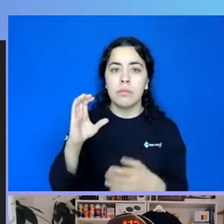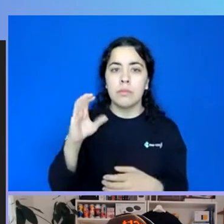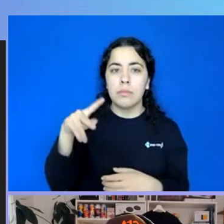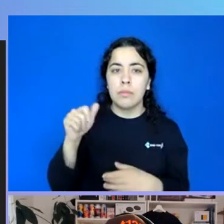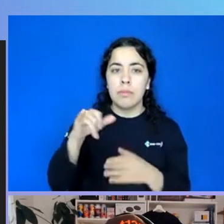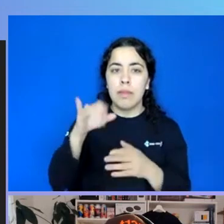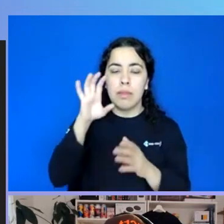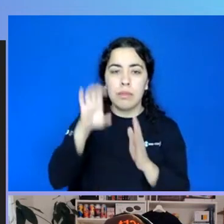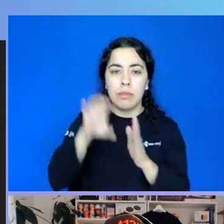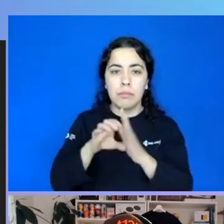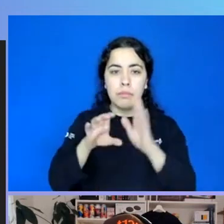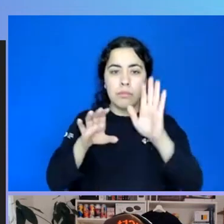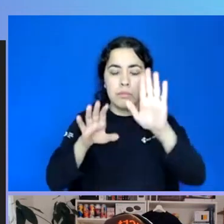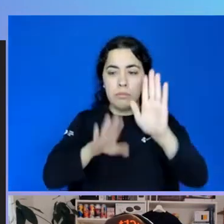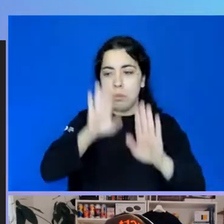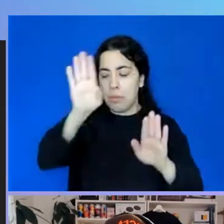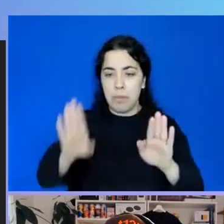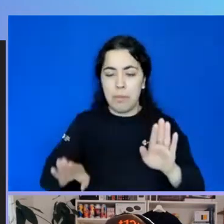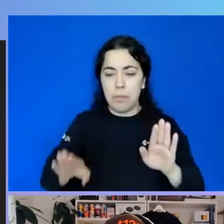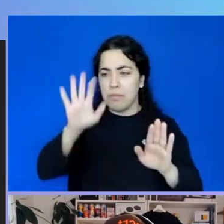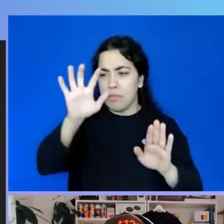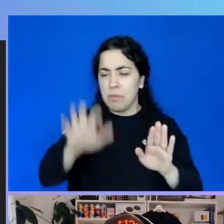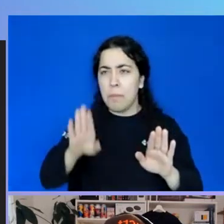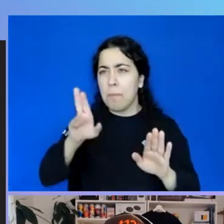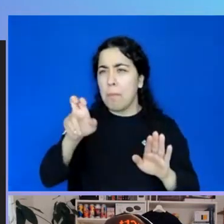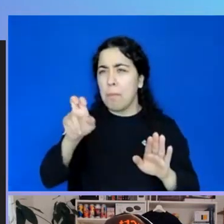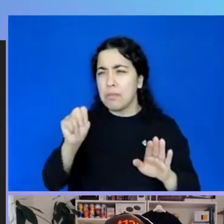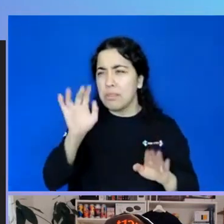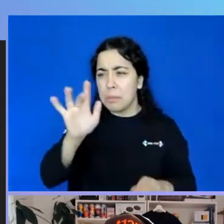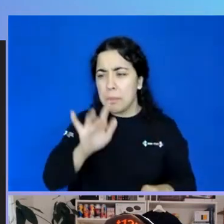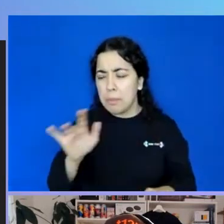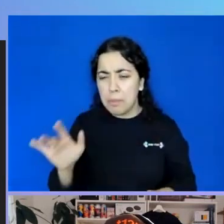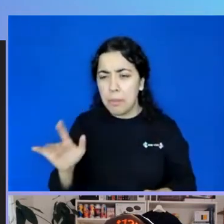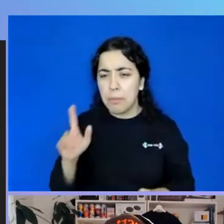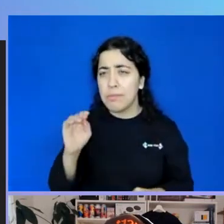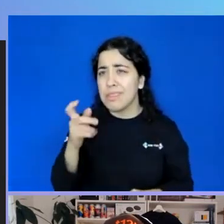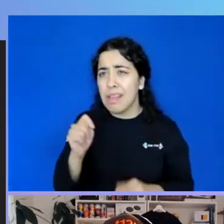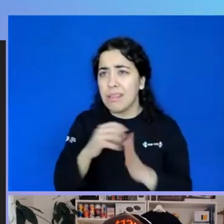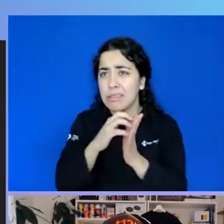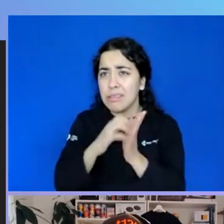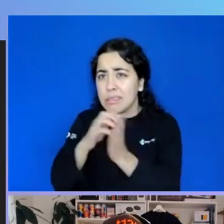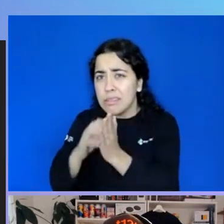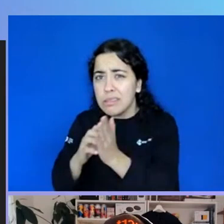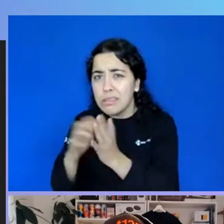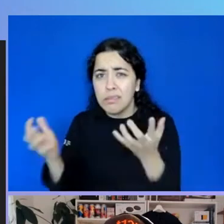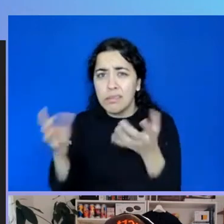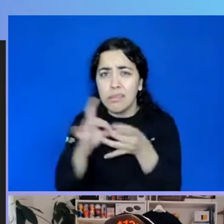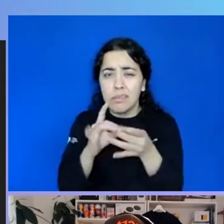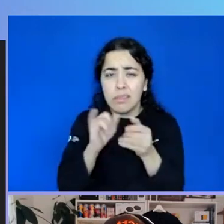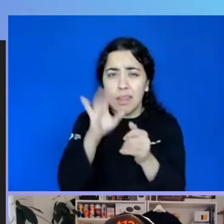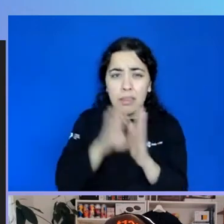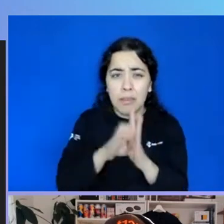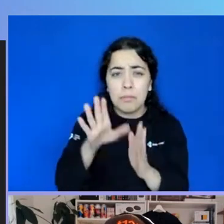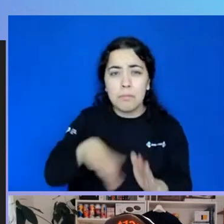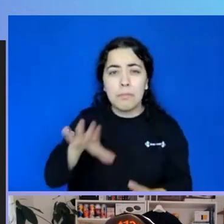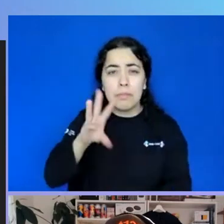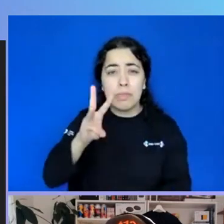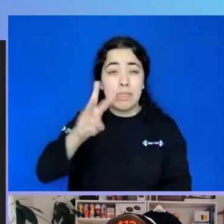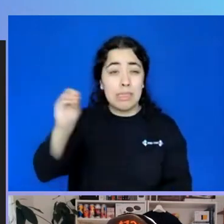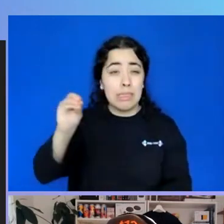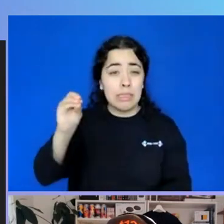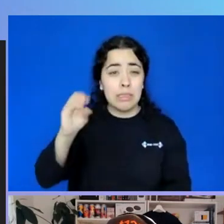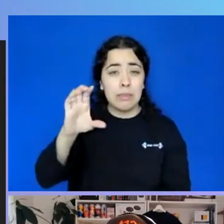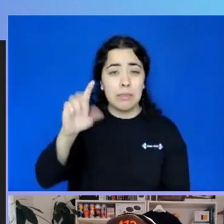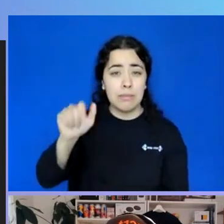and buttons and text in images. So it's about 60 CTAs in this